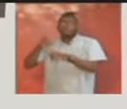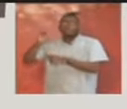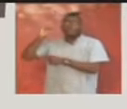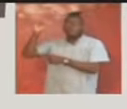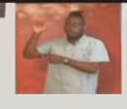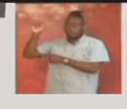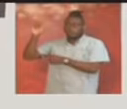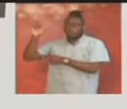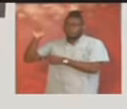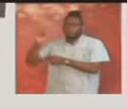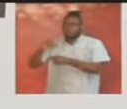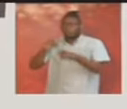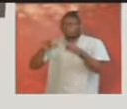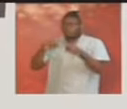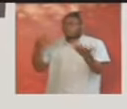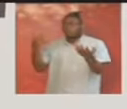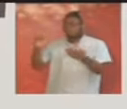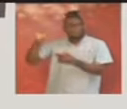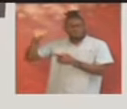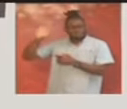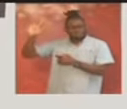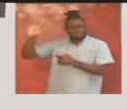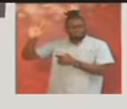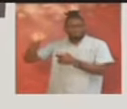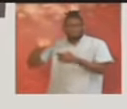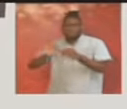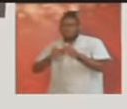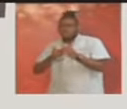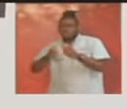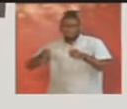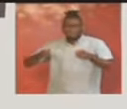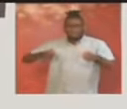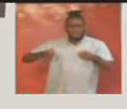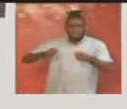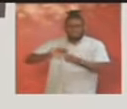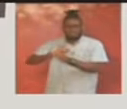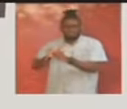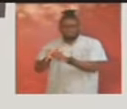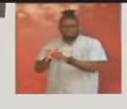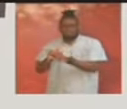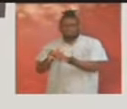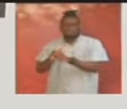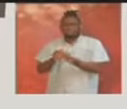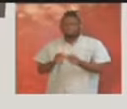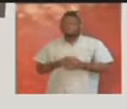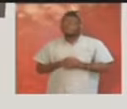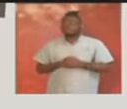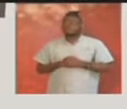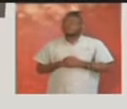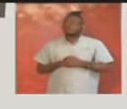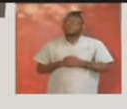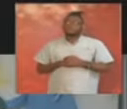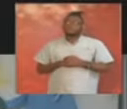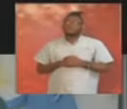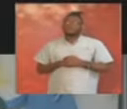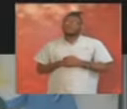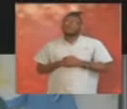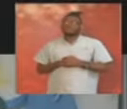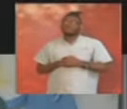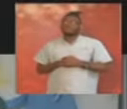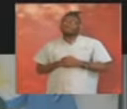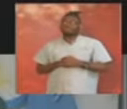Tobago perspective on the management of COVID-19 in the Sister Isle. We go to Dr. Hoyt.